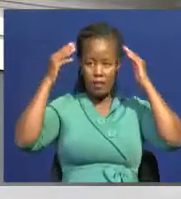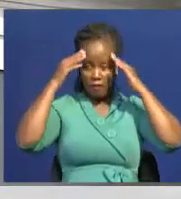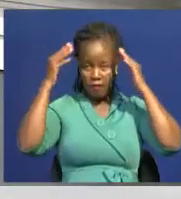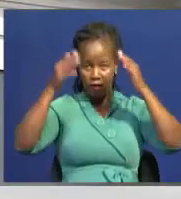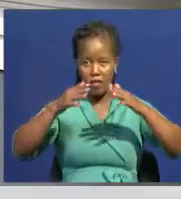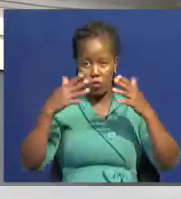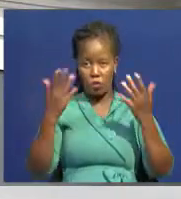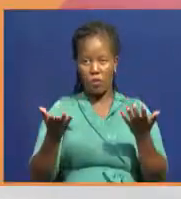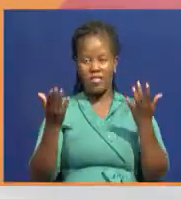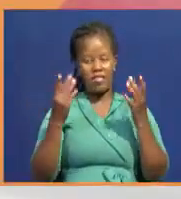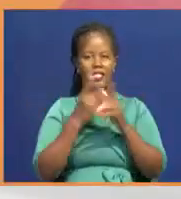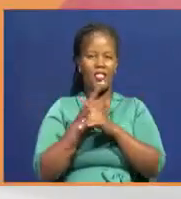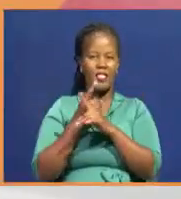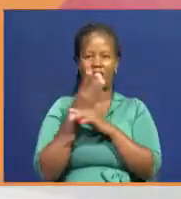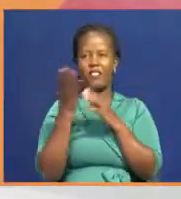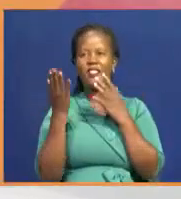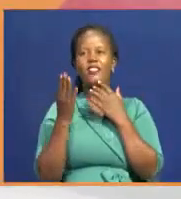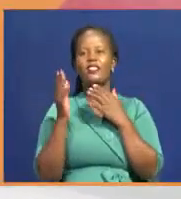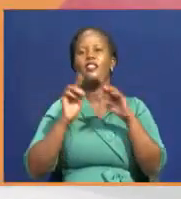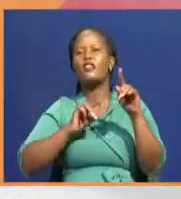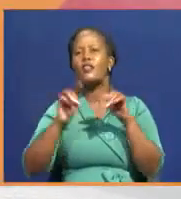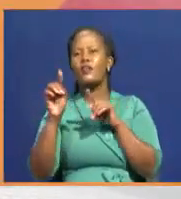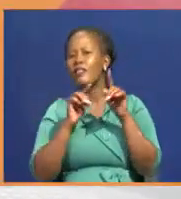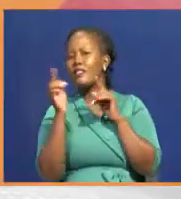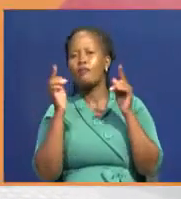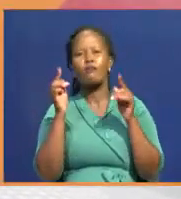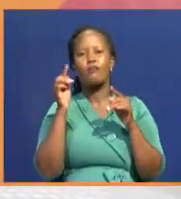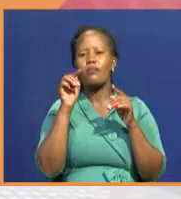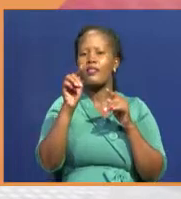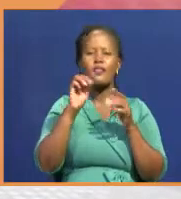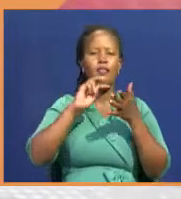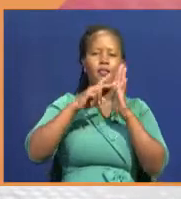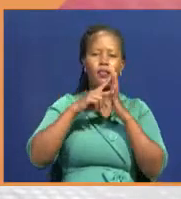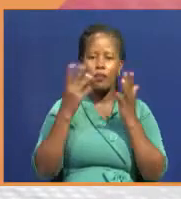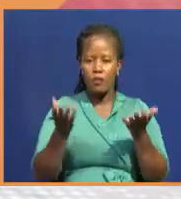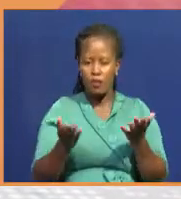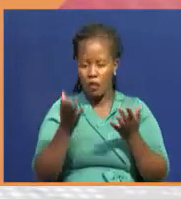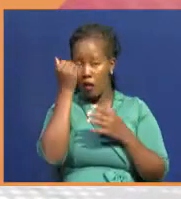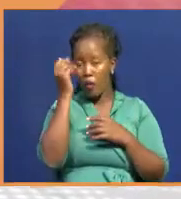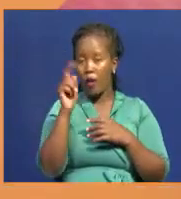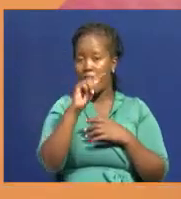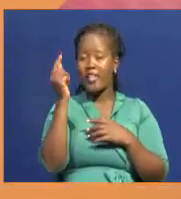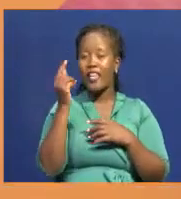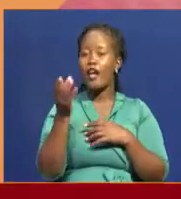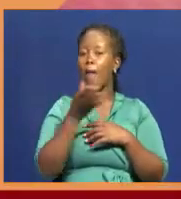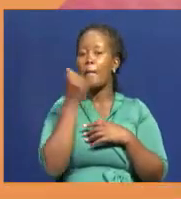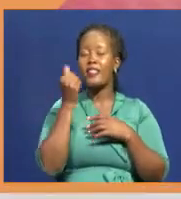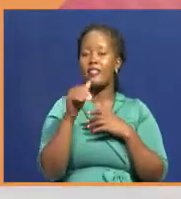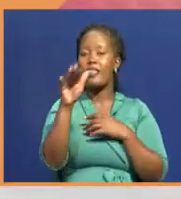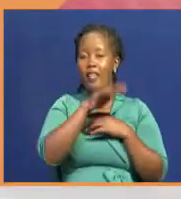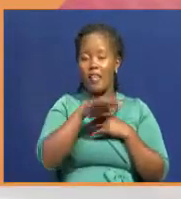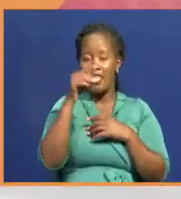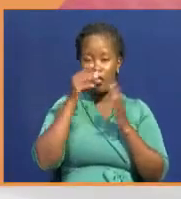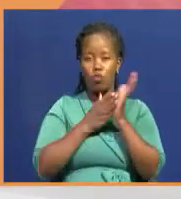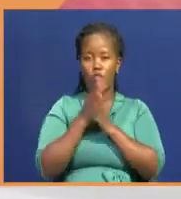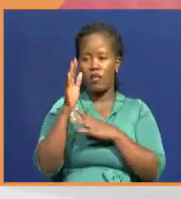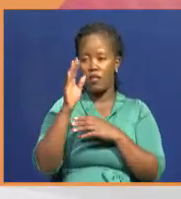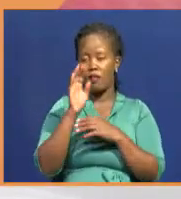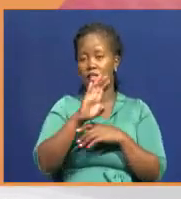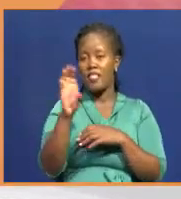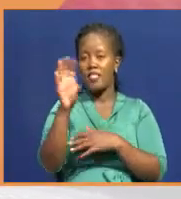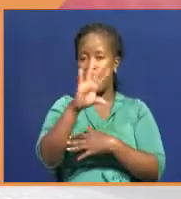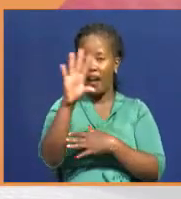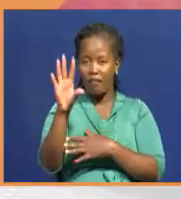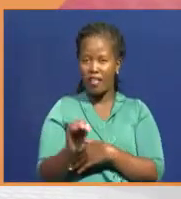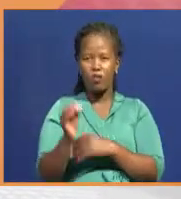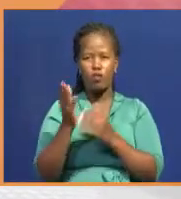at conference tourism. What is it? What does it make it tick? And why is Kenya the preferred destination, especially when we come to the East Africa region in terms of